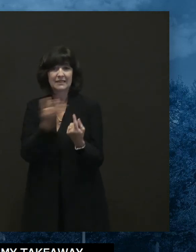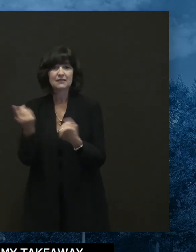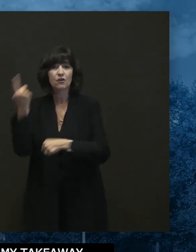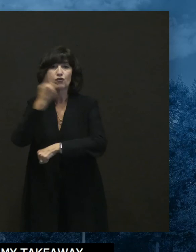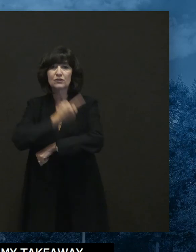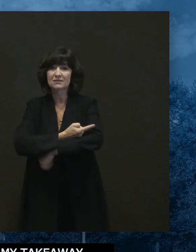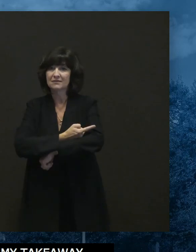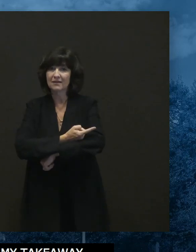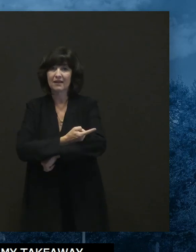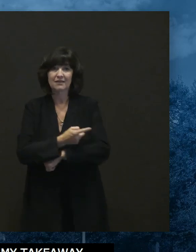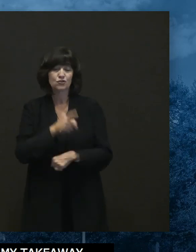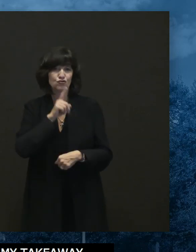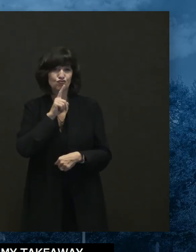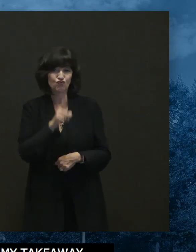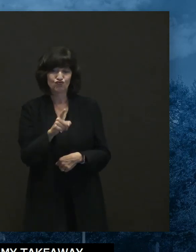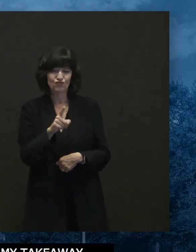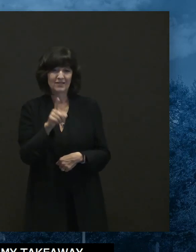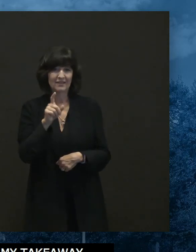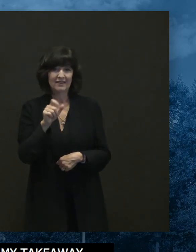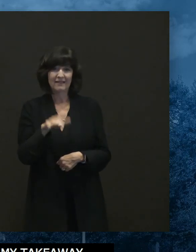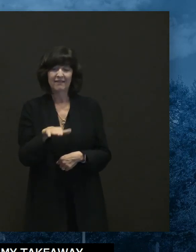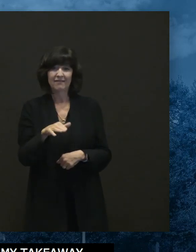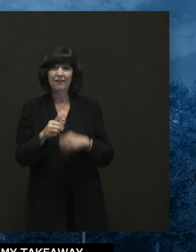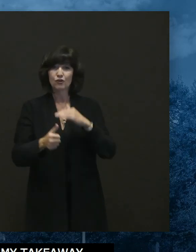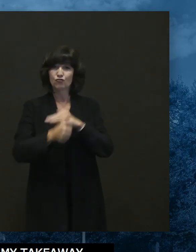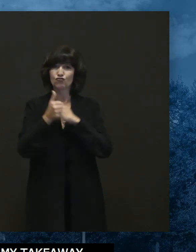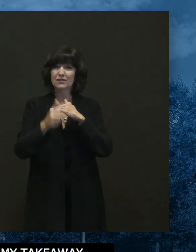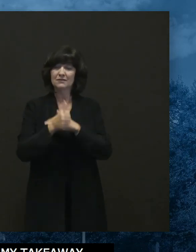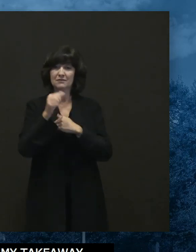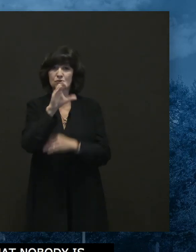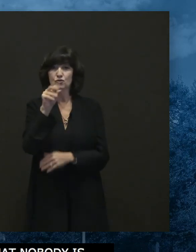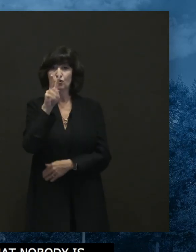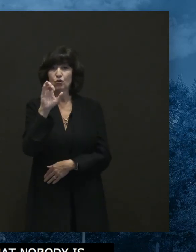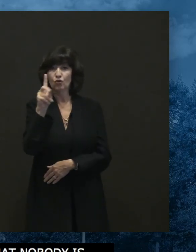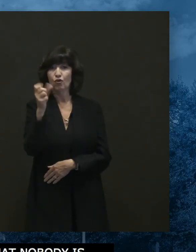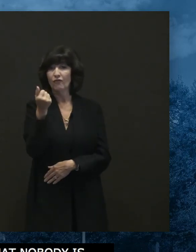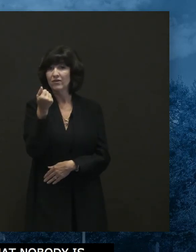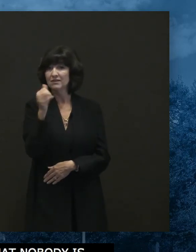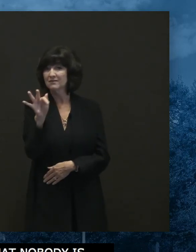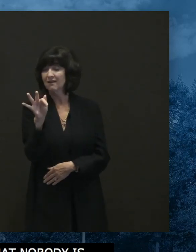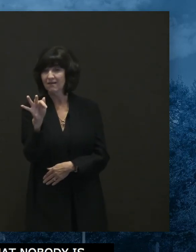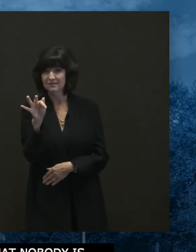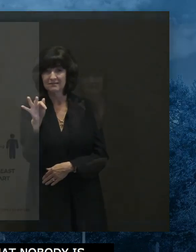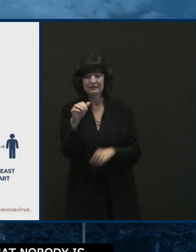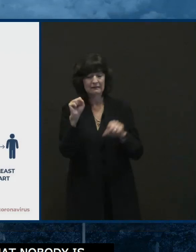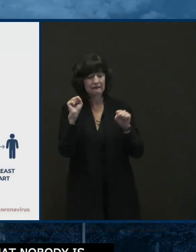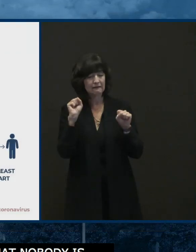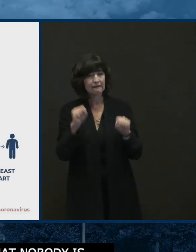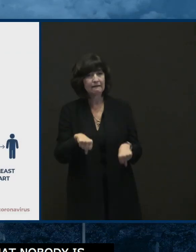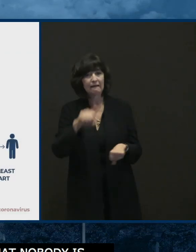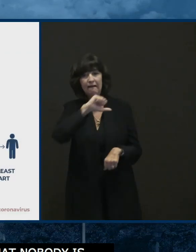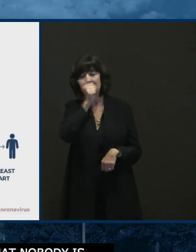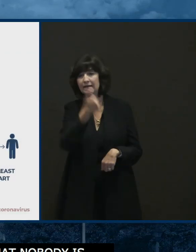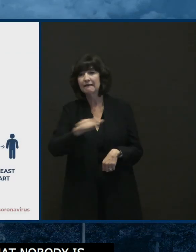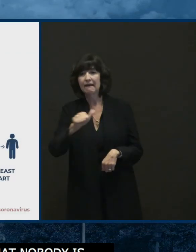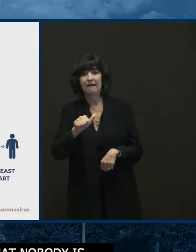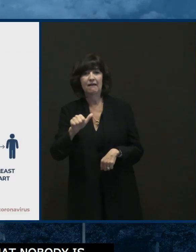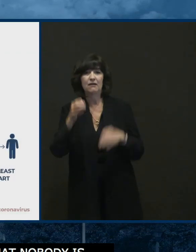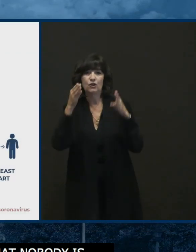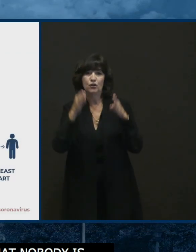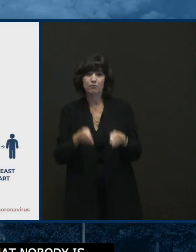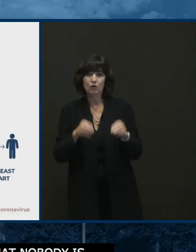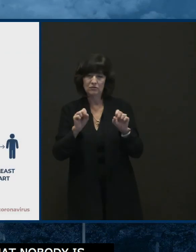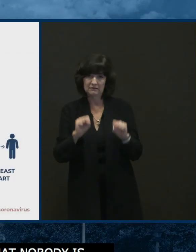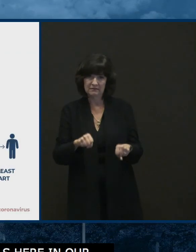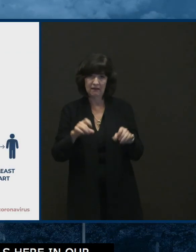immune from the risk of COVID-19 to the highest levels here in our country. The president and people close